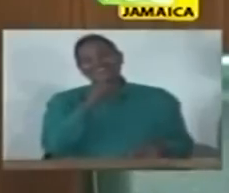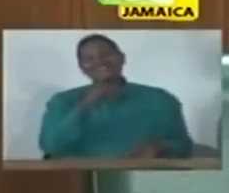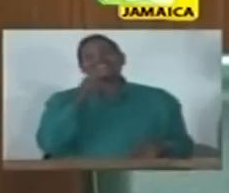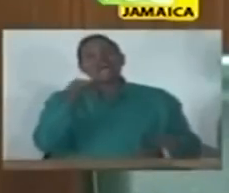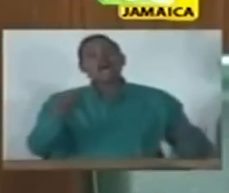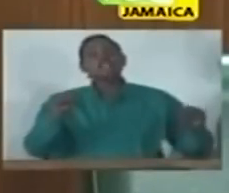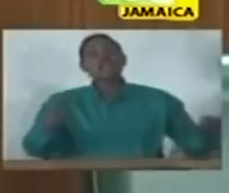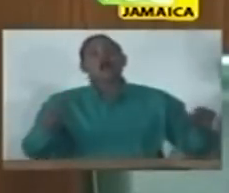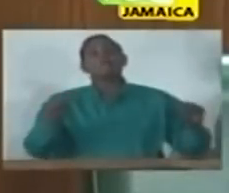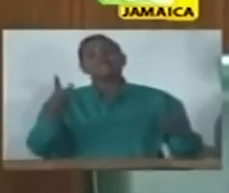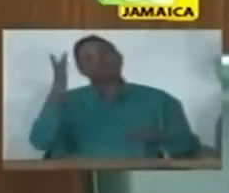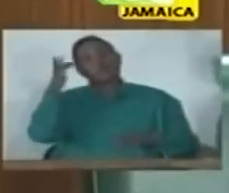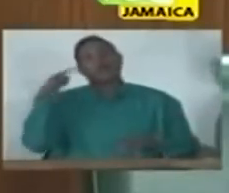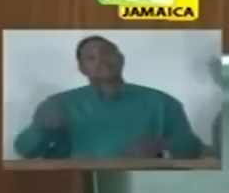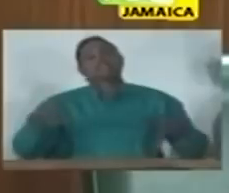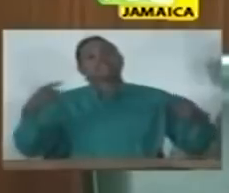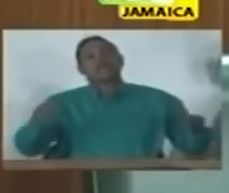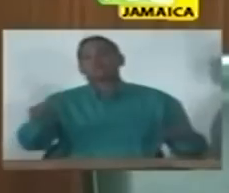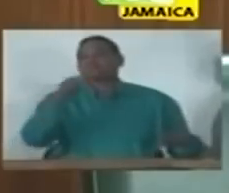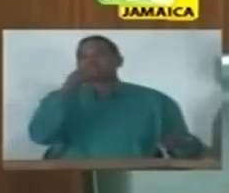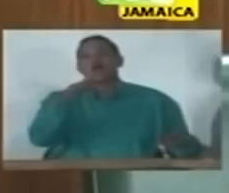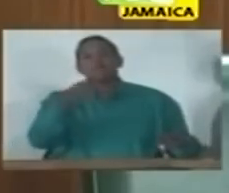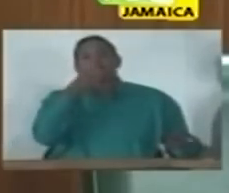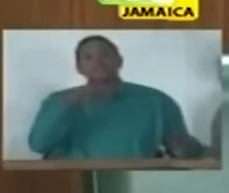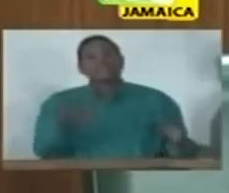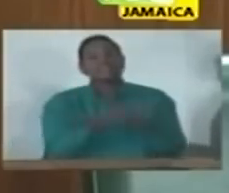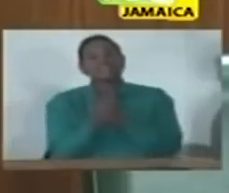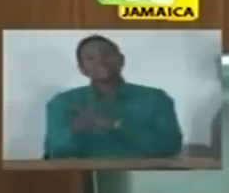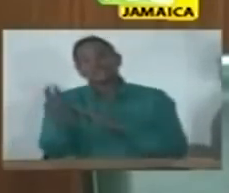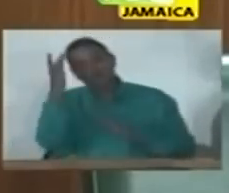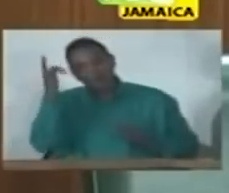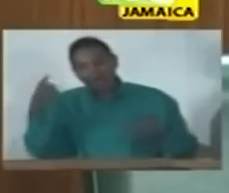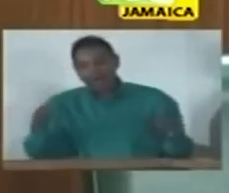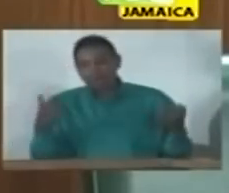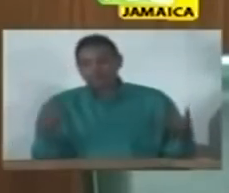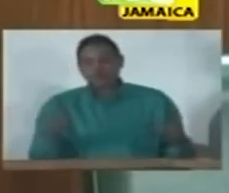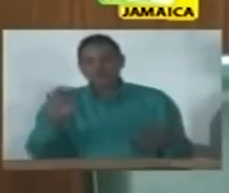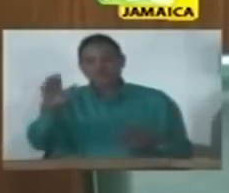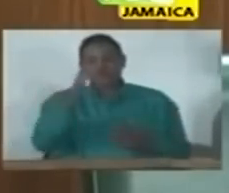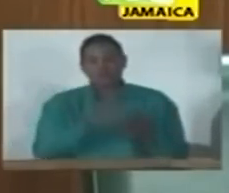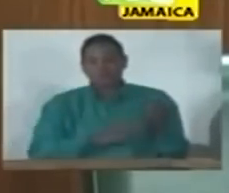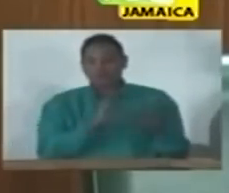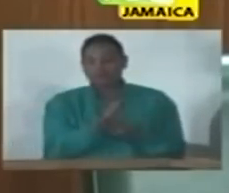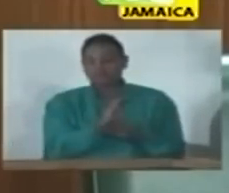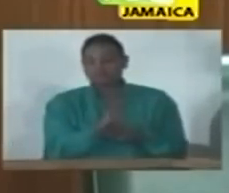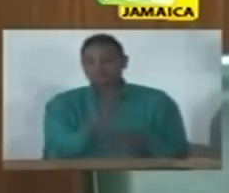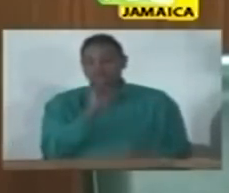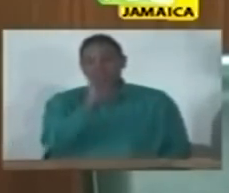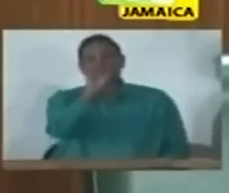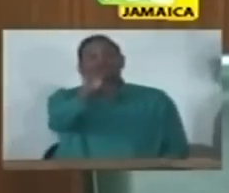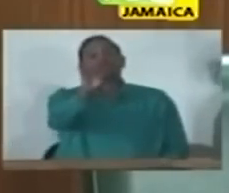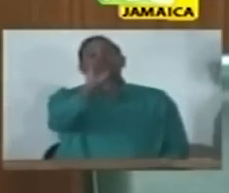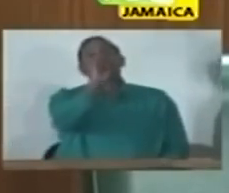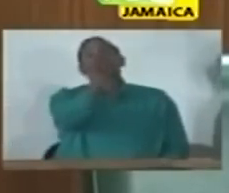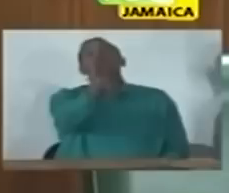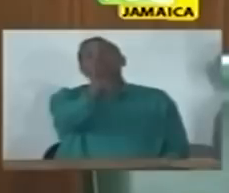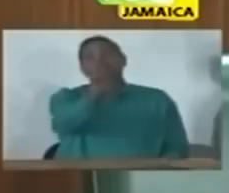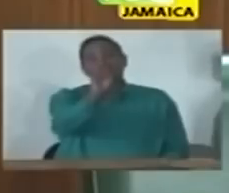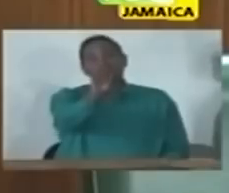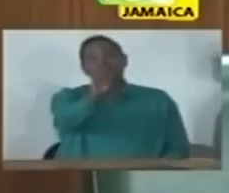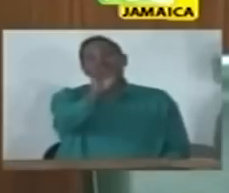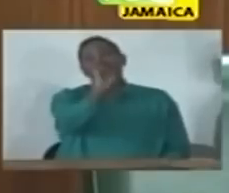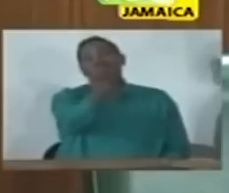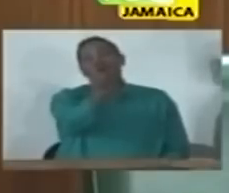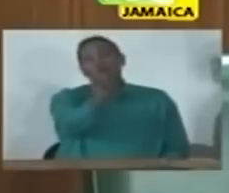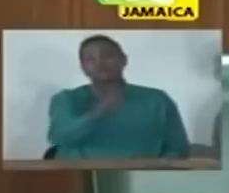incompetence why this is happening now. On your part, Minister. You are an incompetent minister.